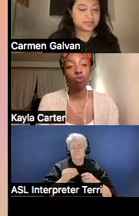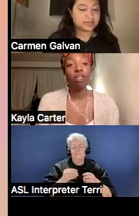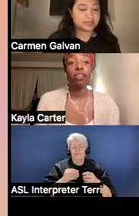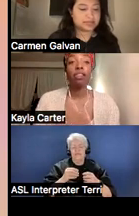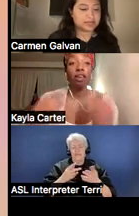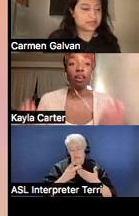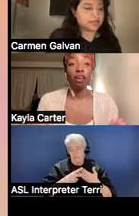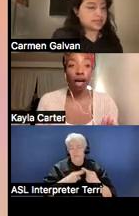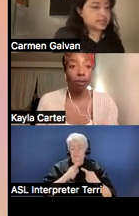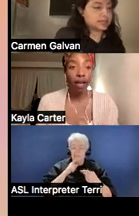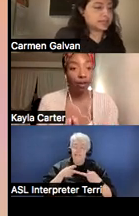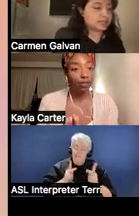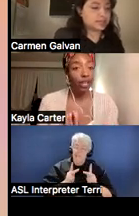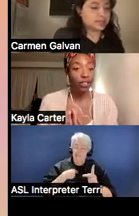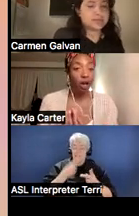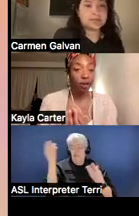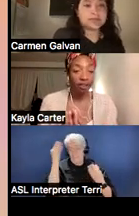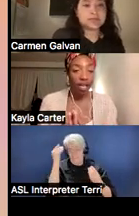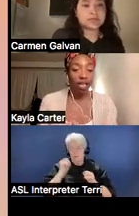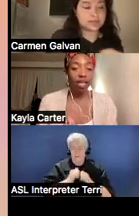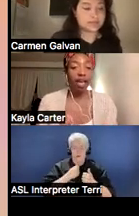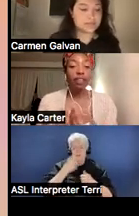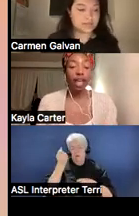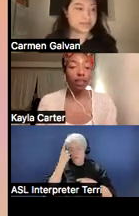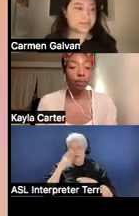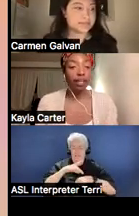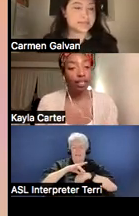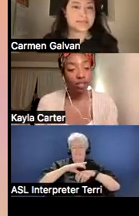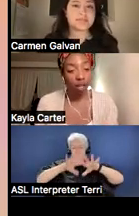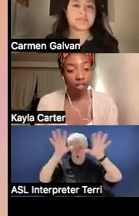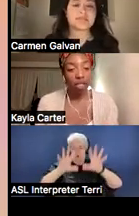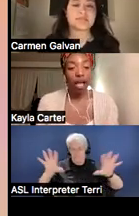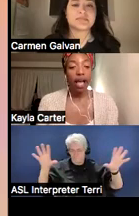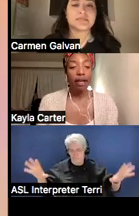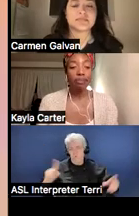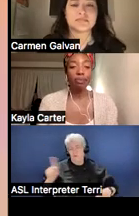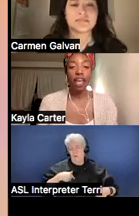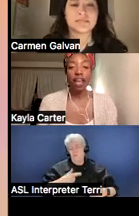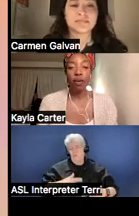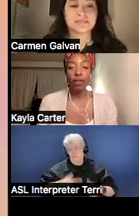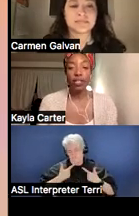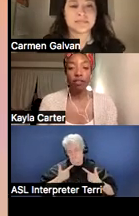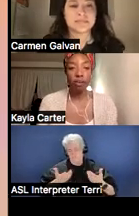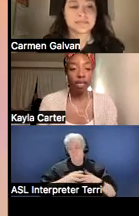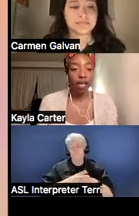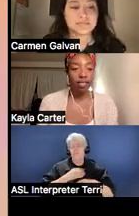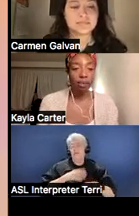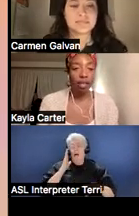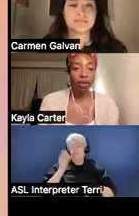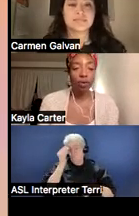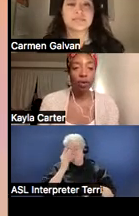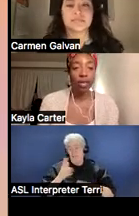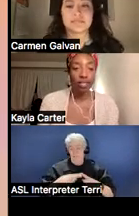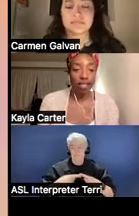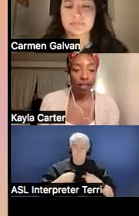to rethink how we understand geography and the land that we exist on. And I will say for me, as